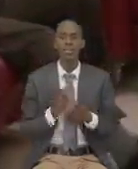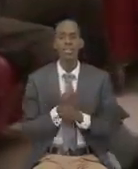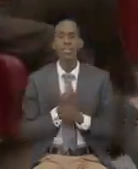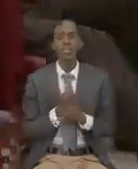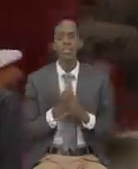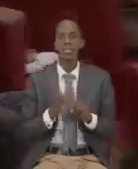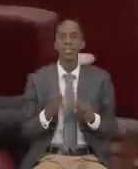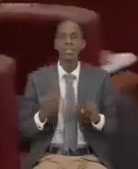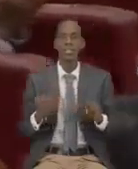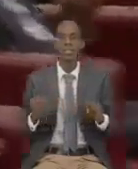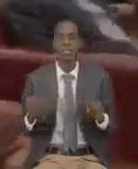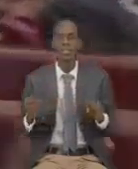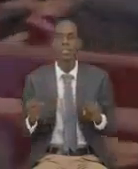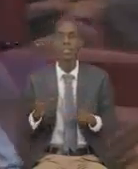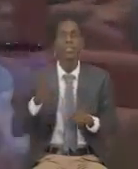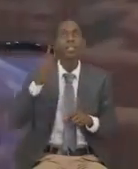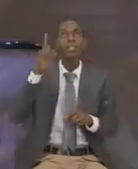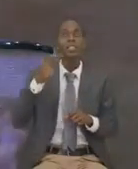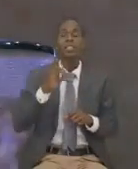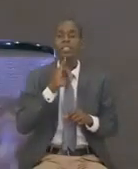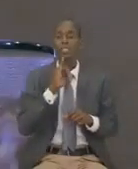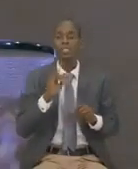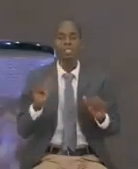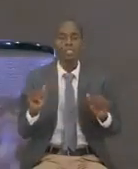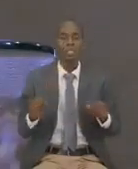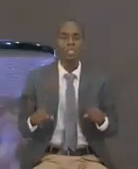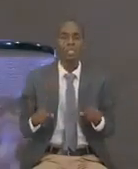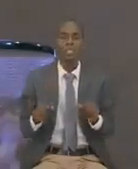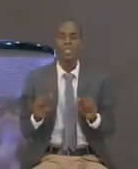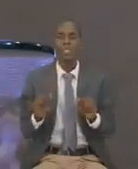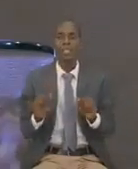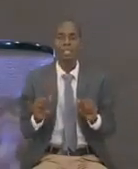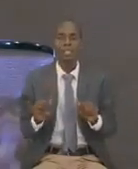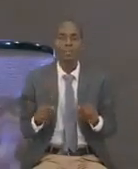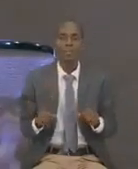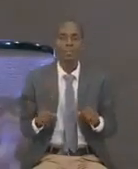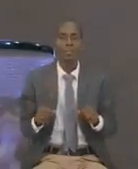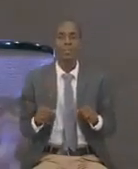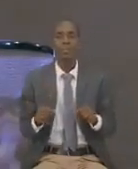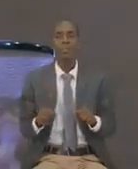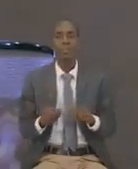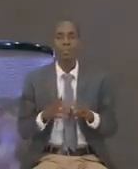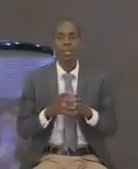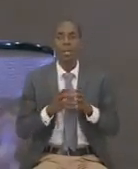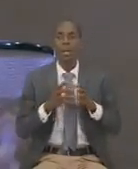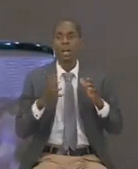and to save. My God is able,